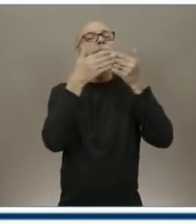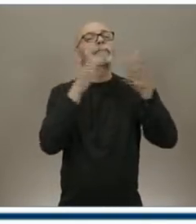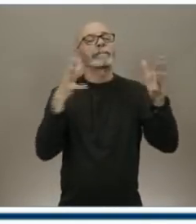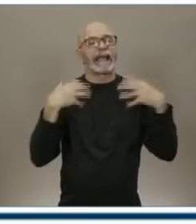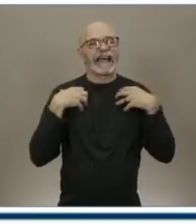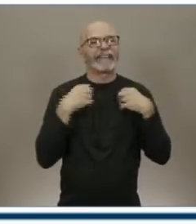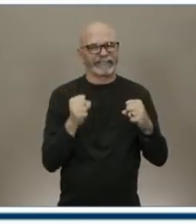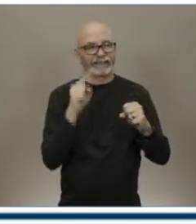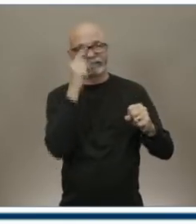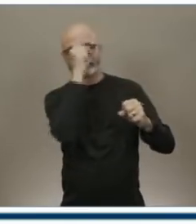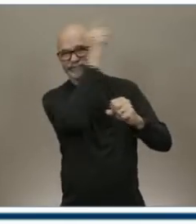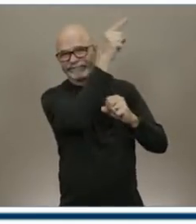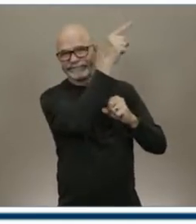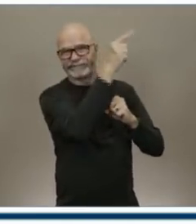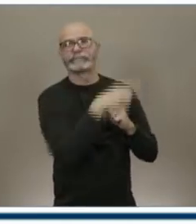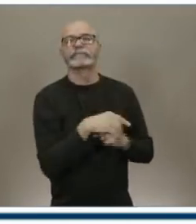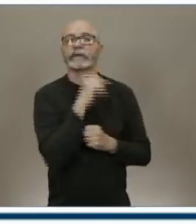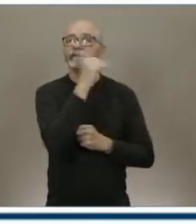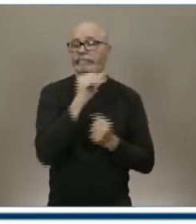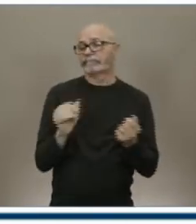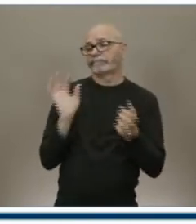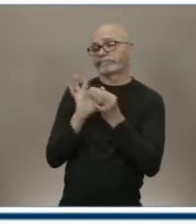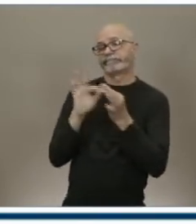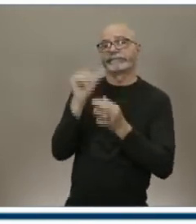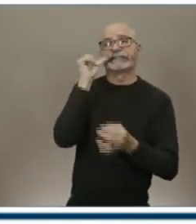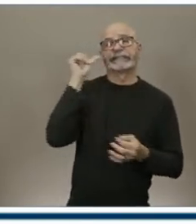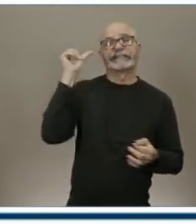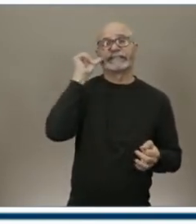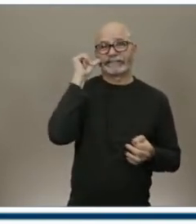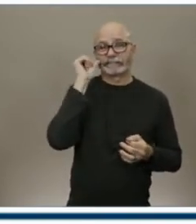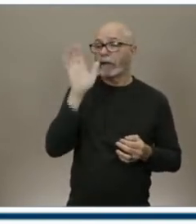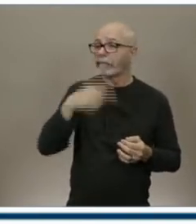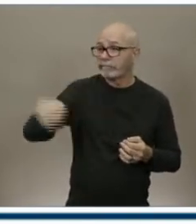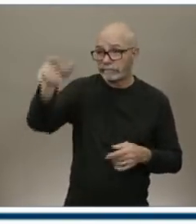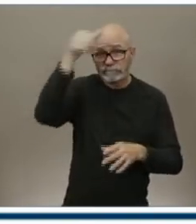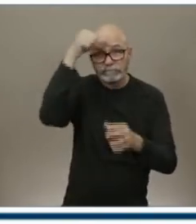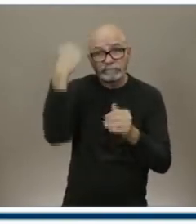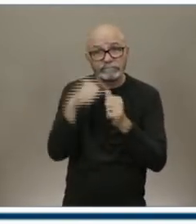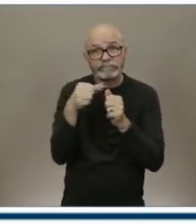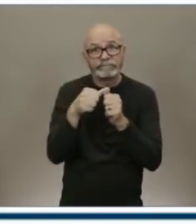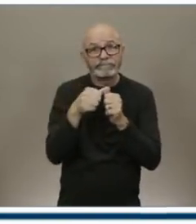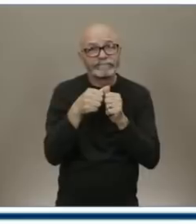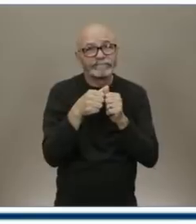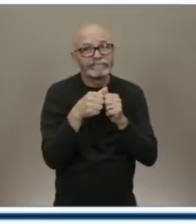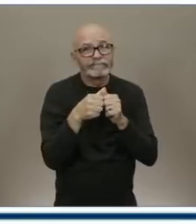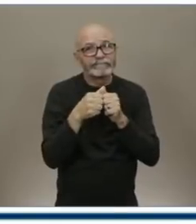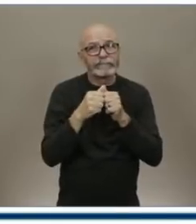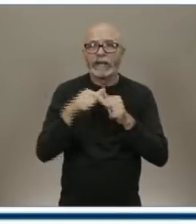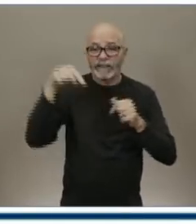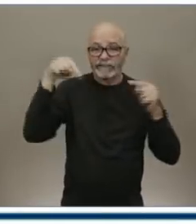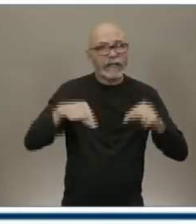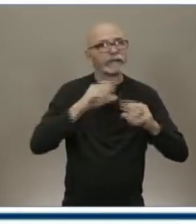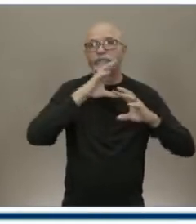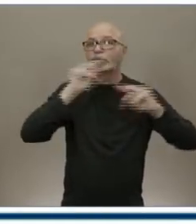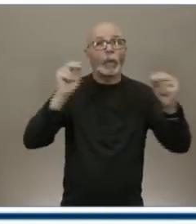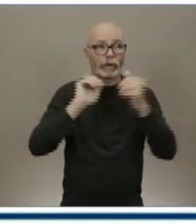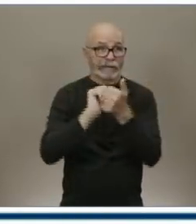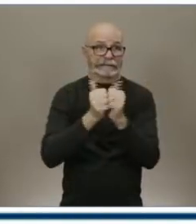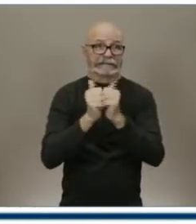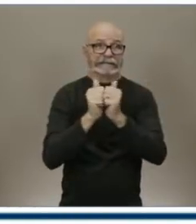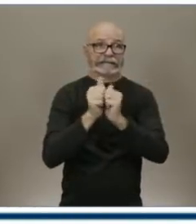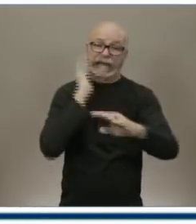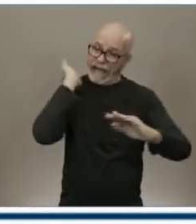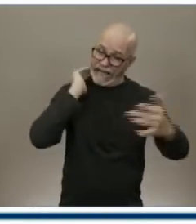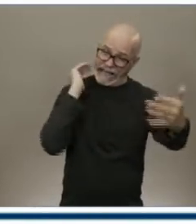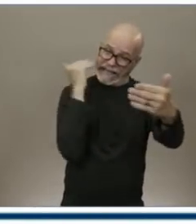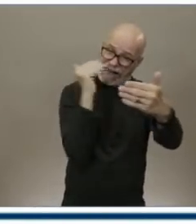COVID-19 vaccine, she said, "We need to remember that this is not a race to the finish, but a test of our continued collective effort and